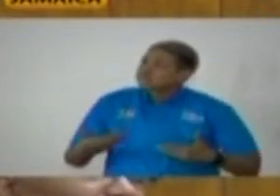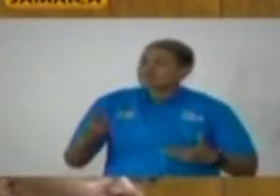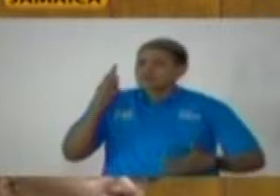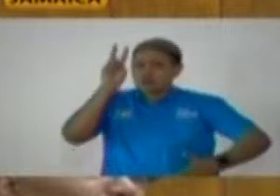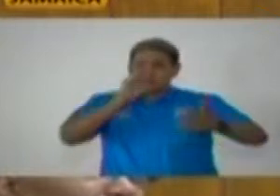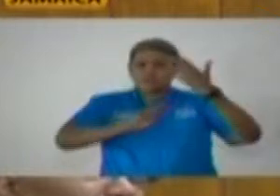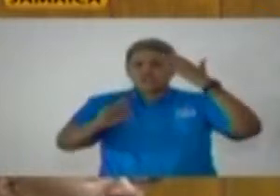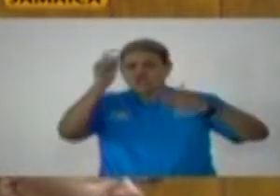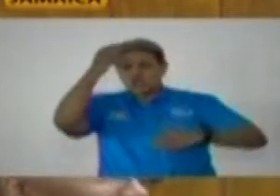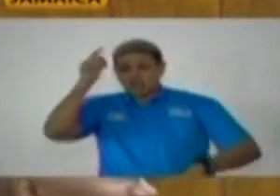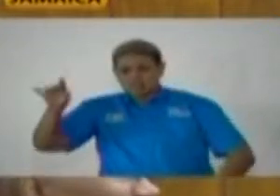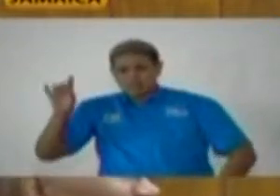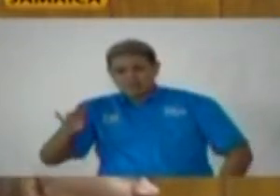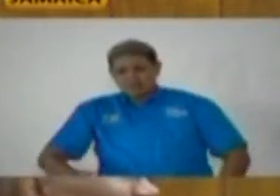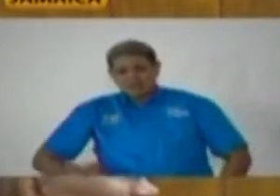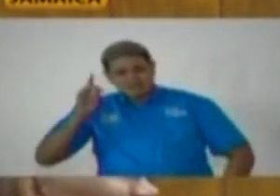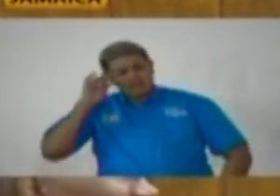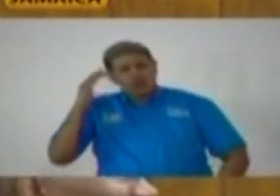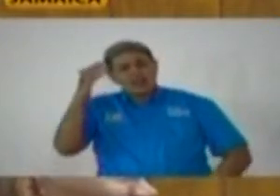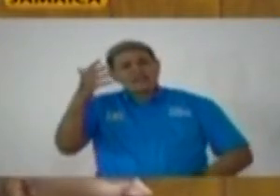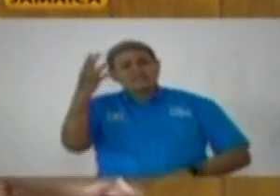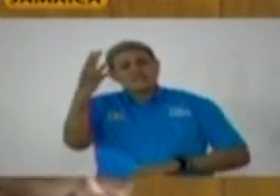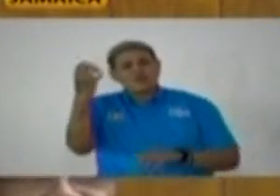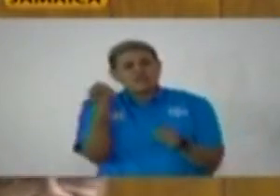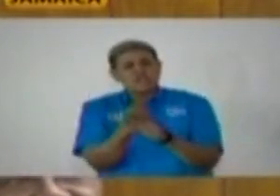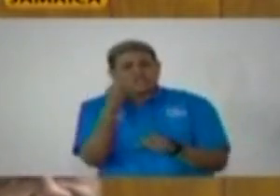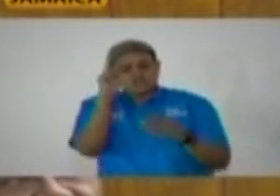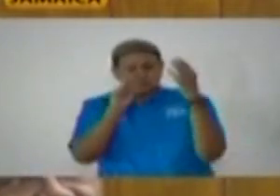the government is for the next 4 years,